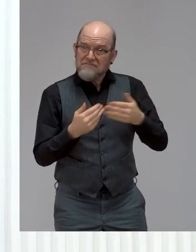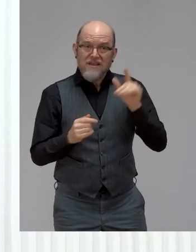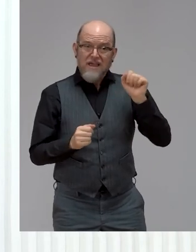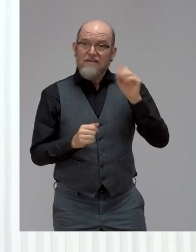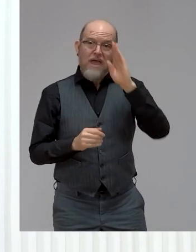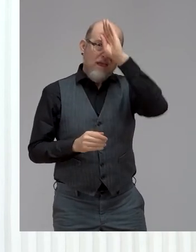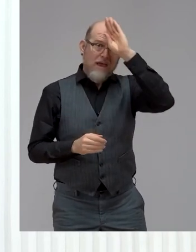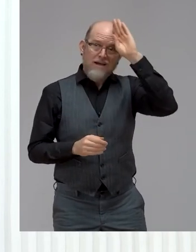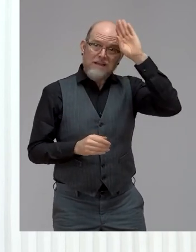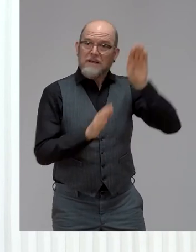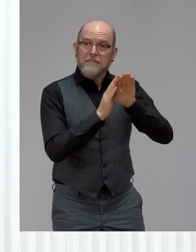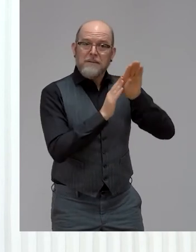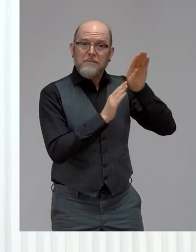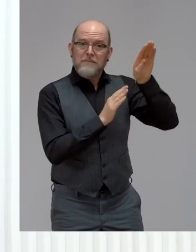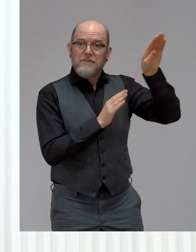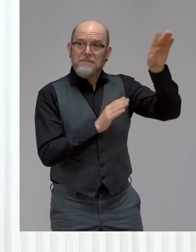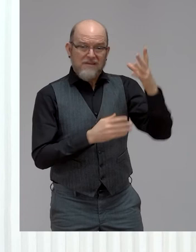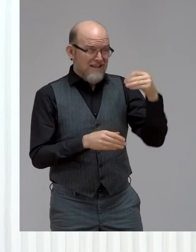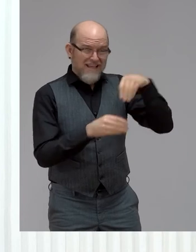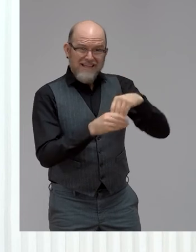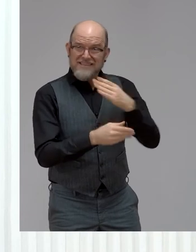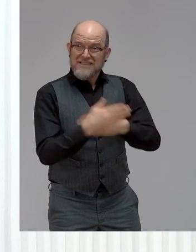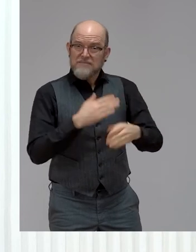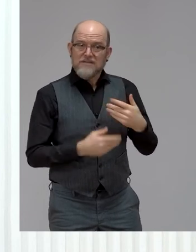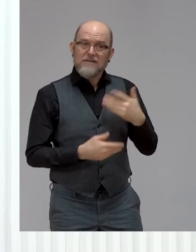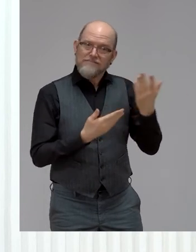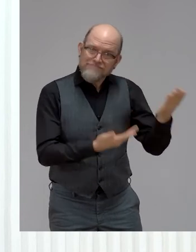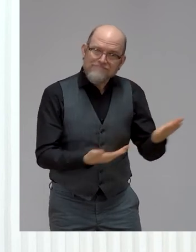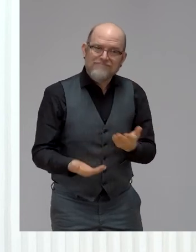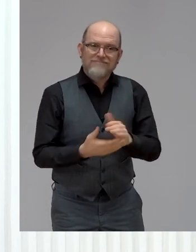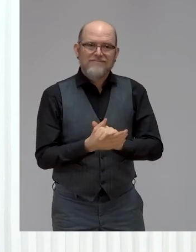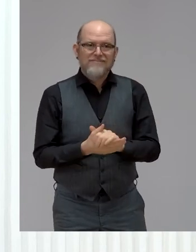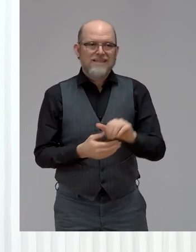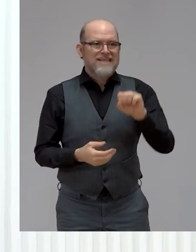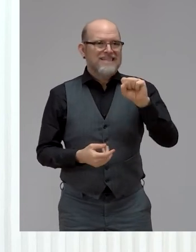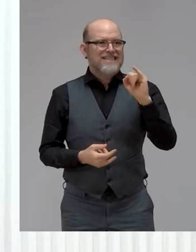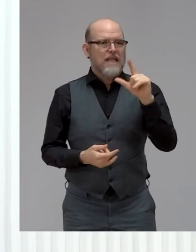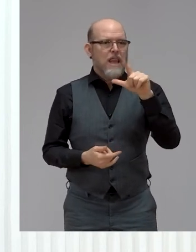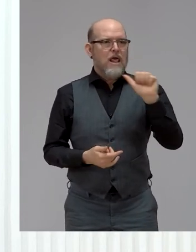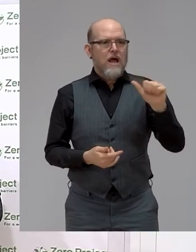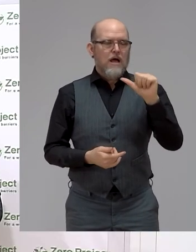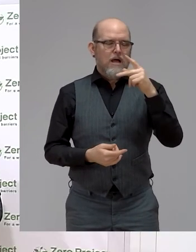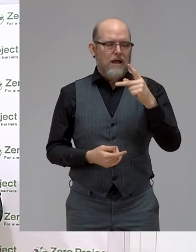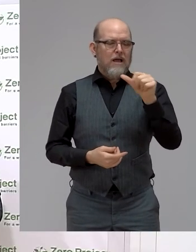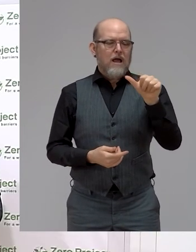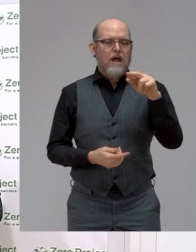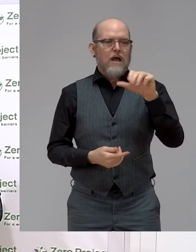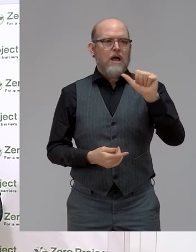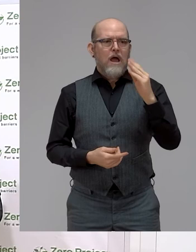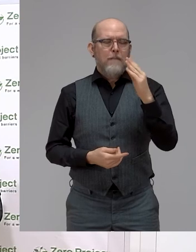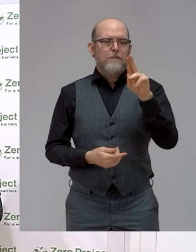And I would like to hand over to Sila Karabulut for her introduction speech.